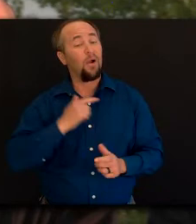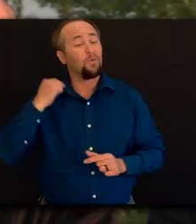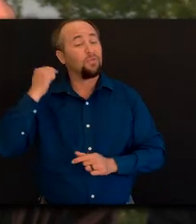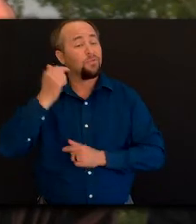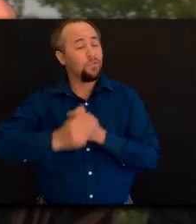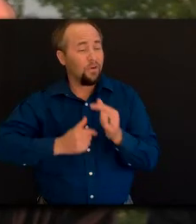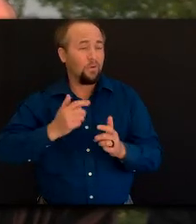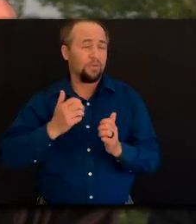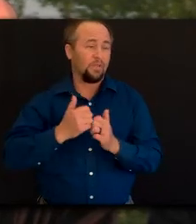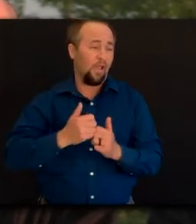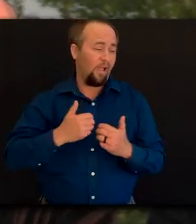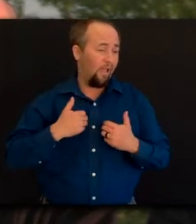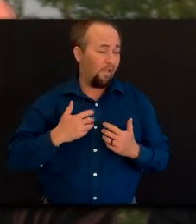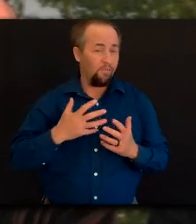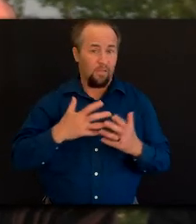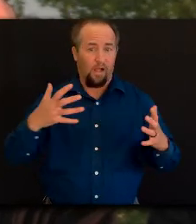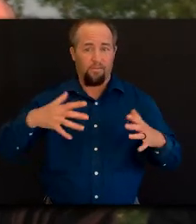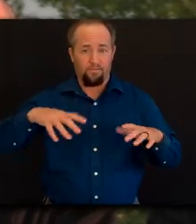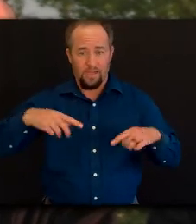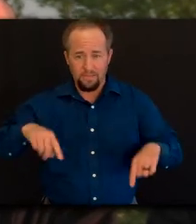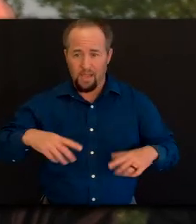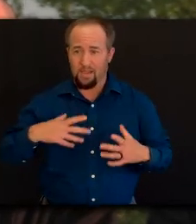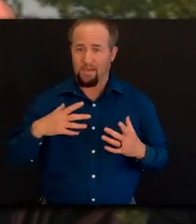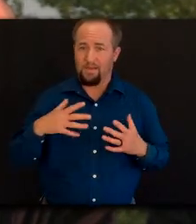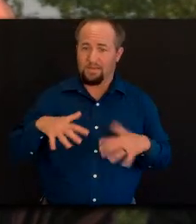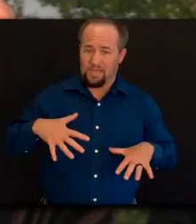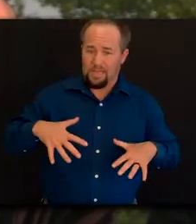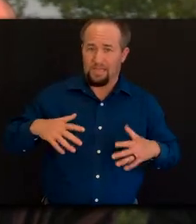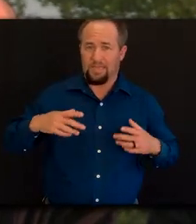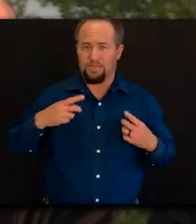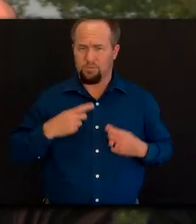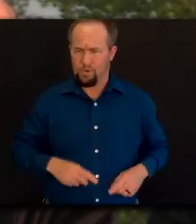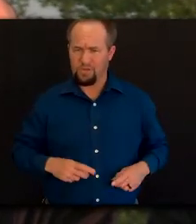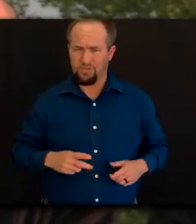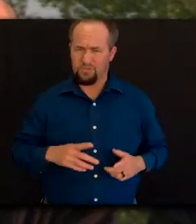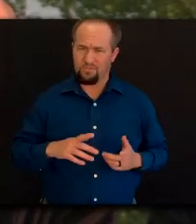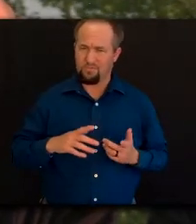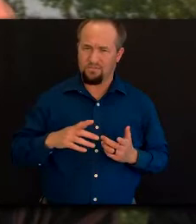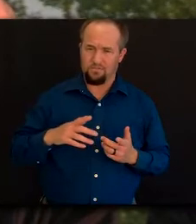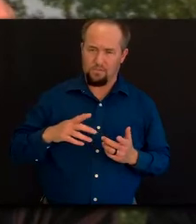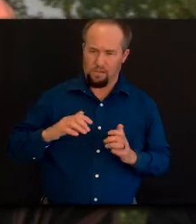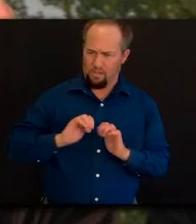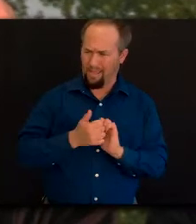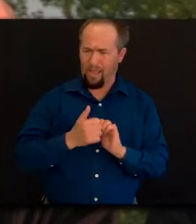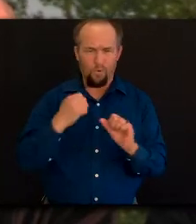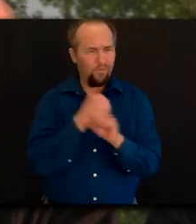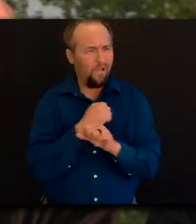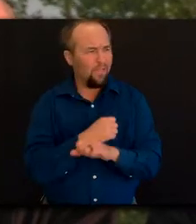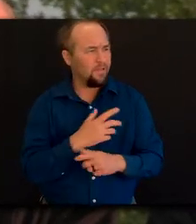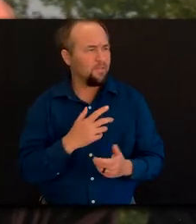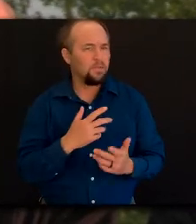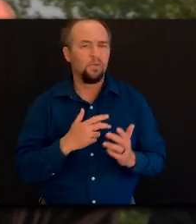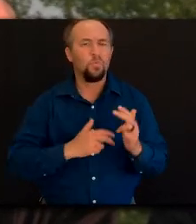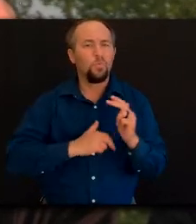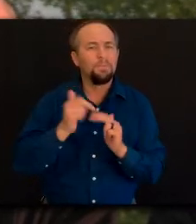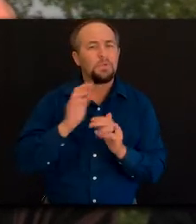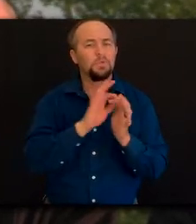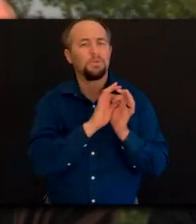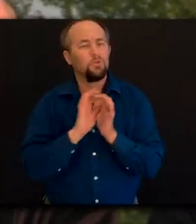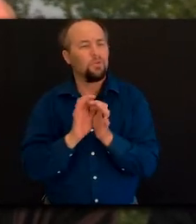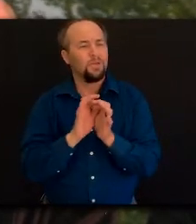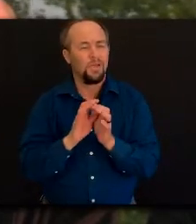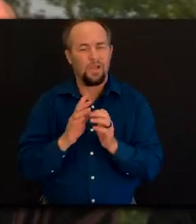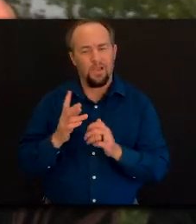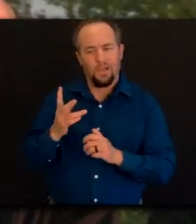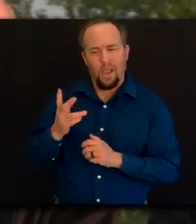highest occurrences of anxiety and depression ever. How do we fight this? We build community. We stick in pairs,